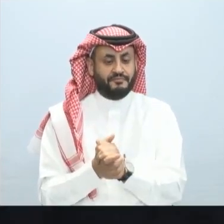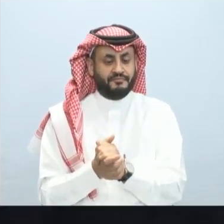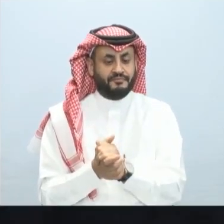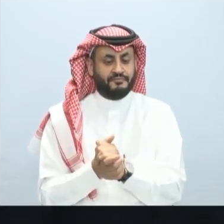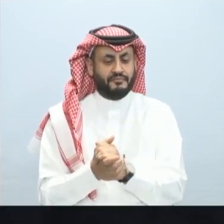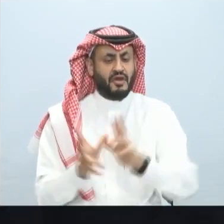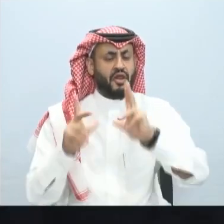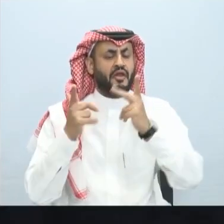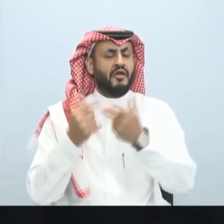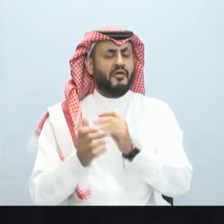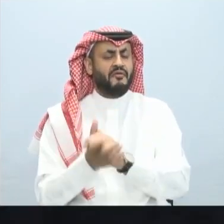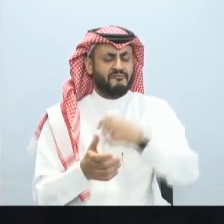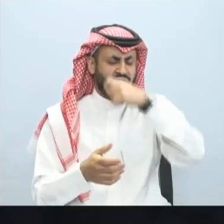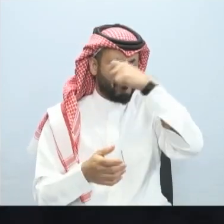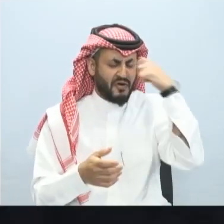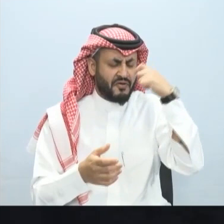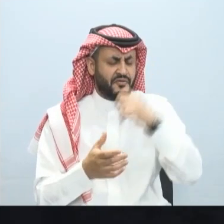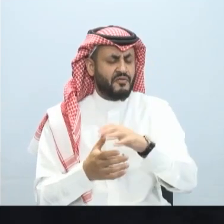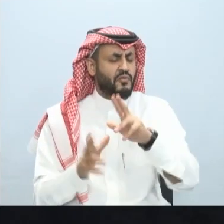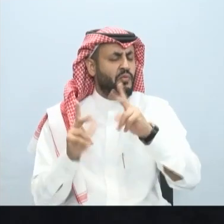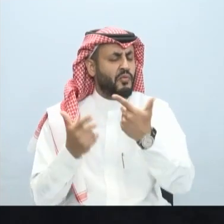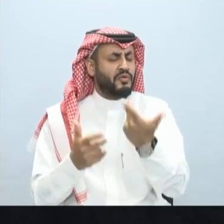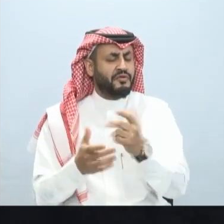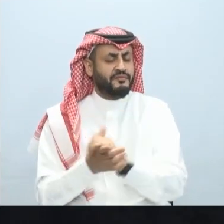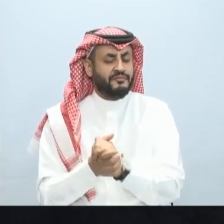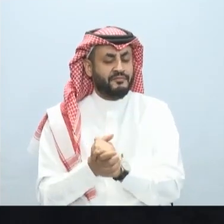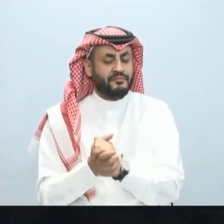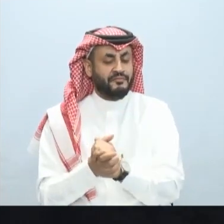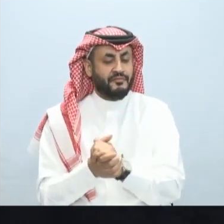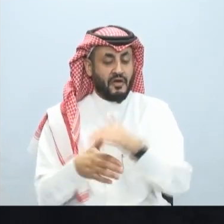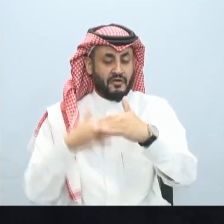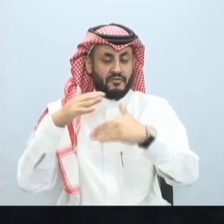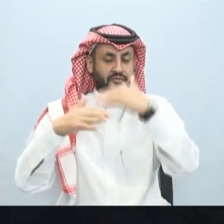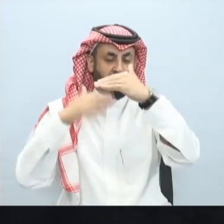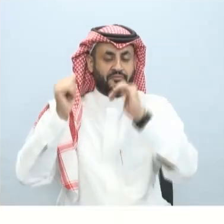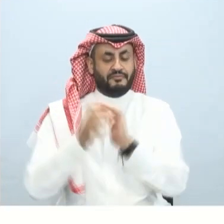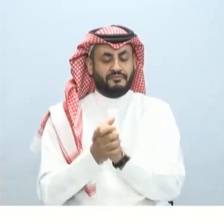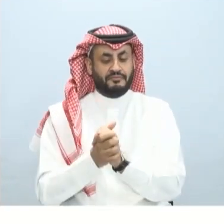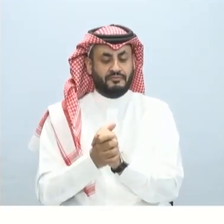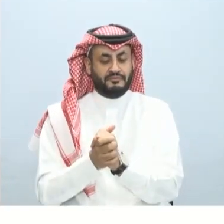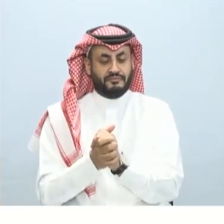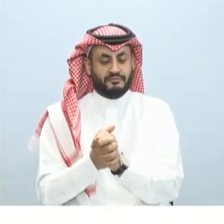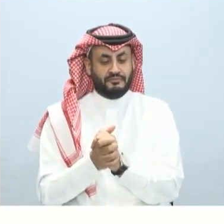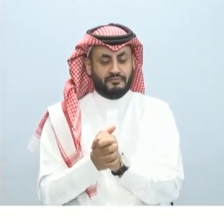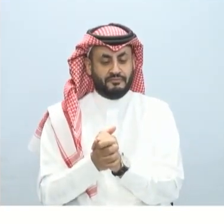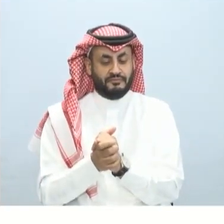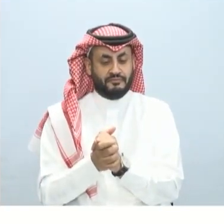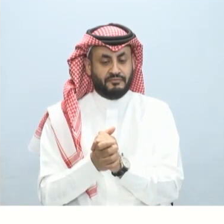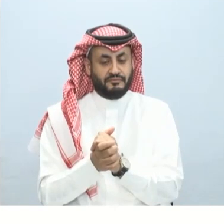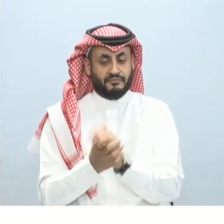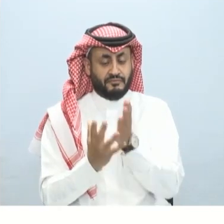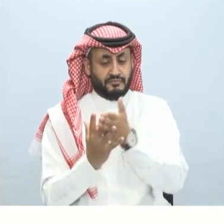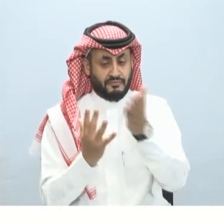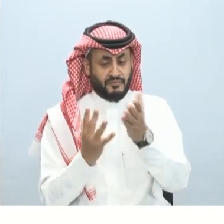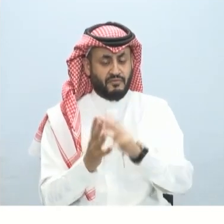the result of working or studying hard is achieving better. So actually the second part of the sentence is